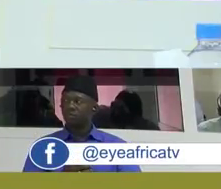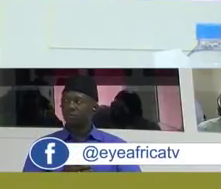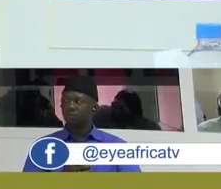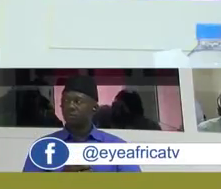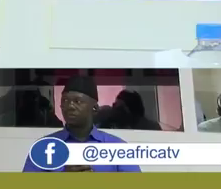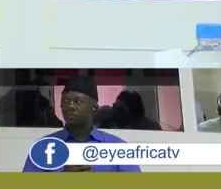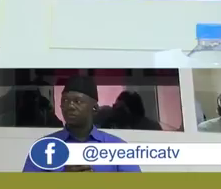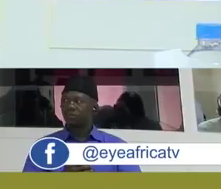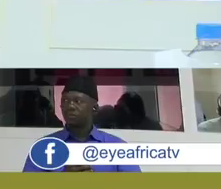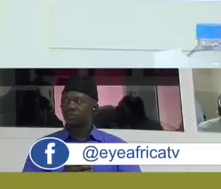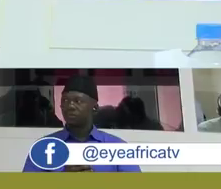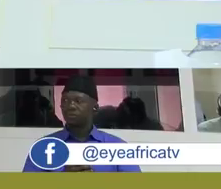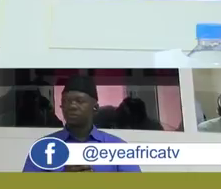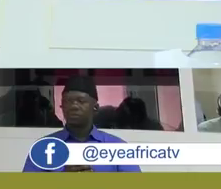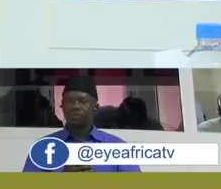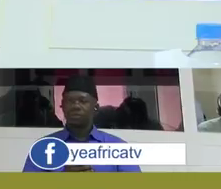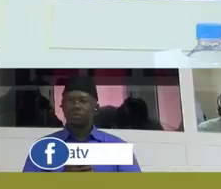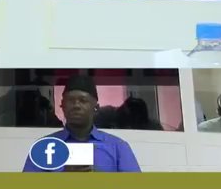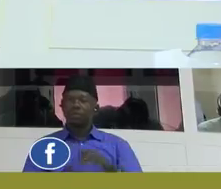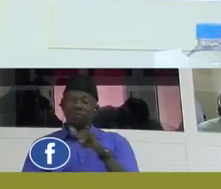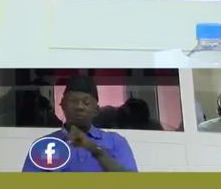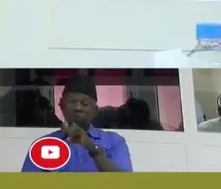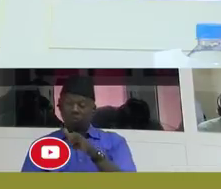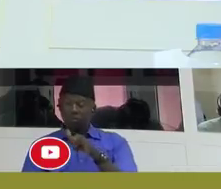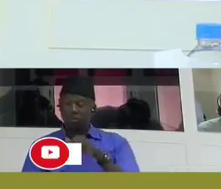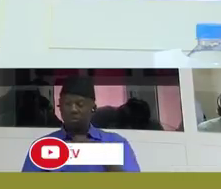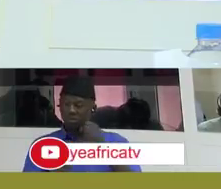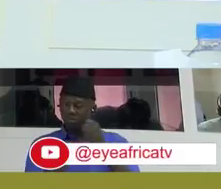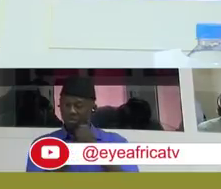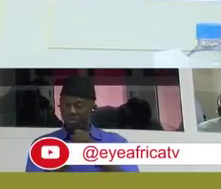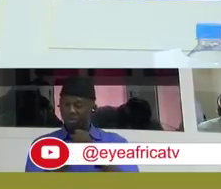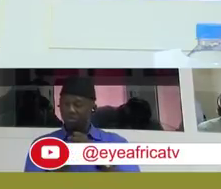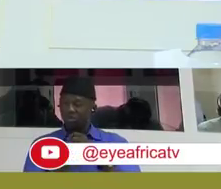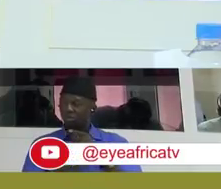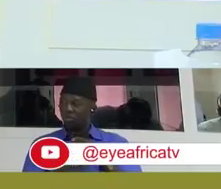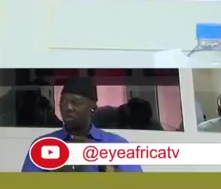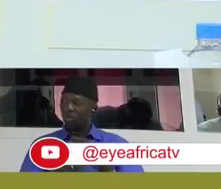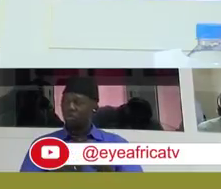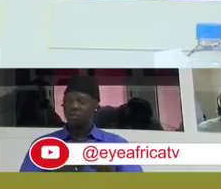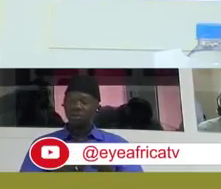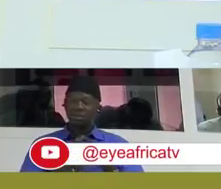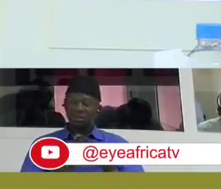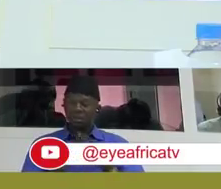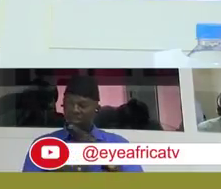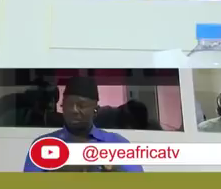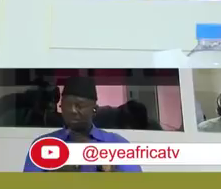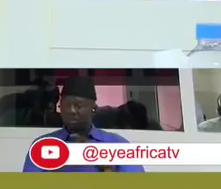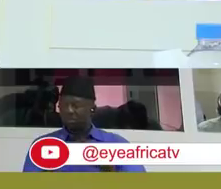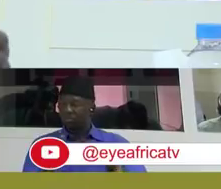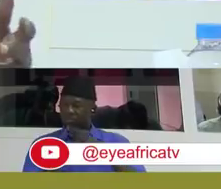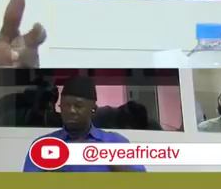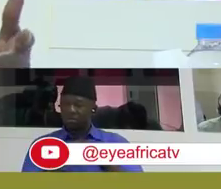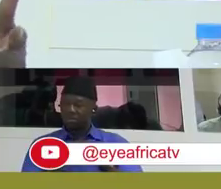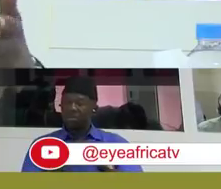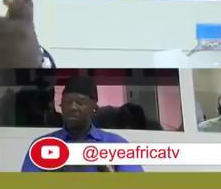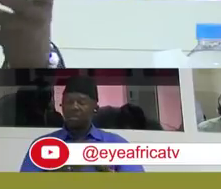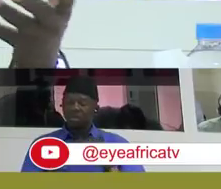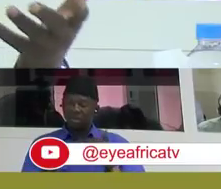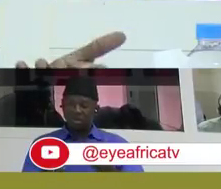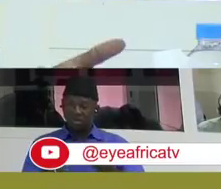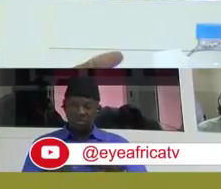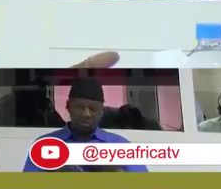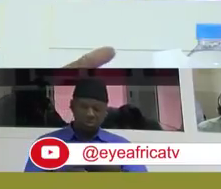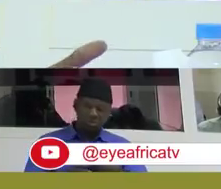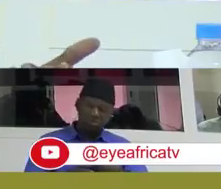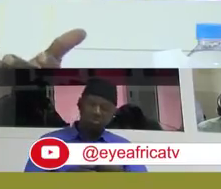community. Now you want a neighbor to go and spy on a neighbor and go and report to the police. This was all that